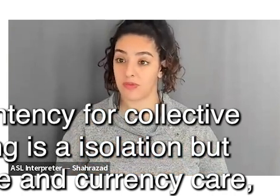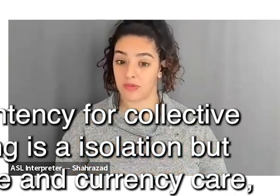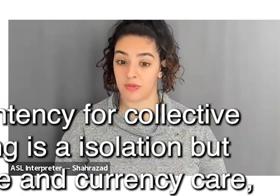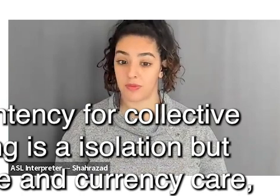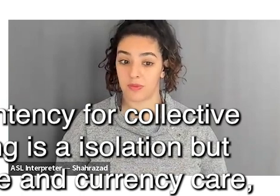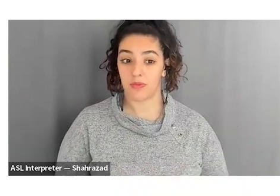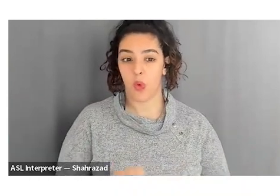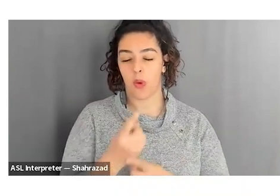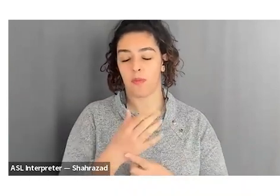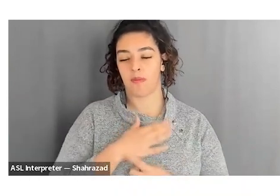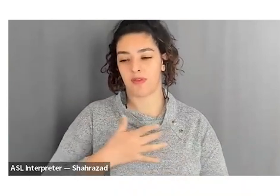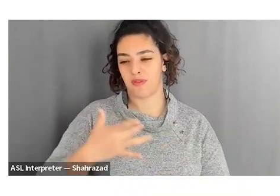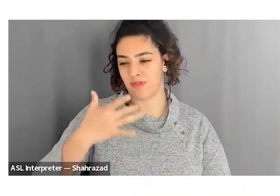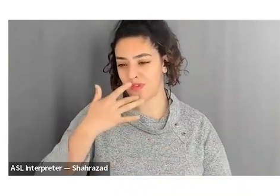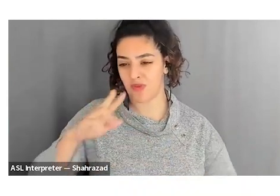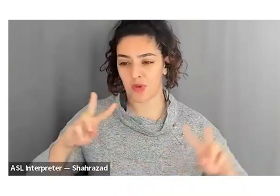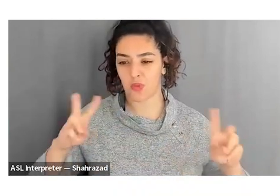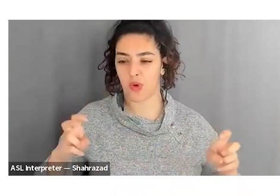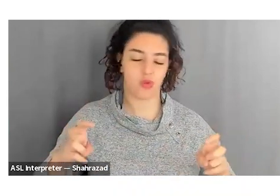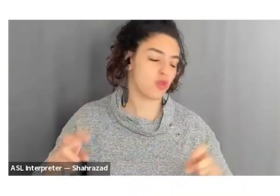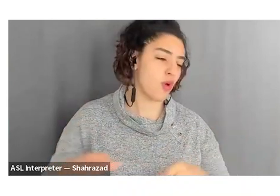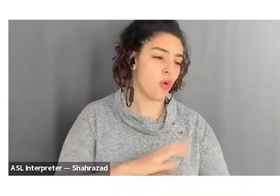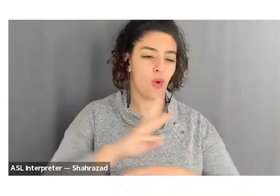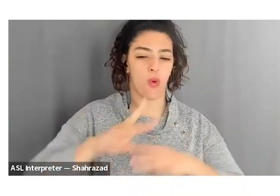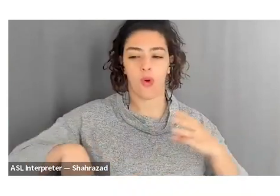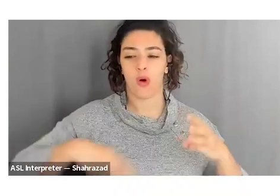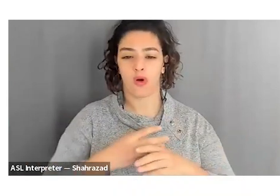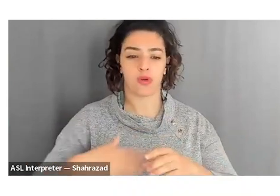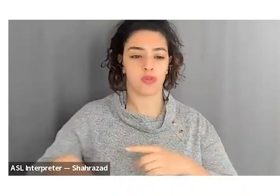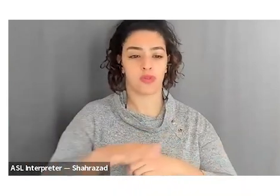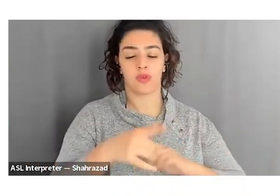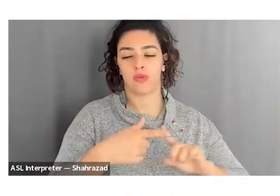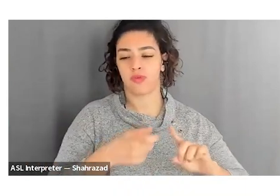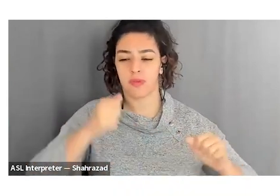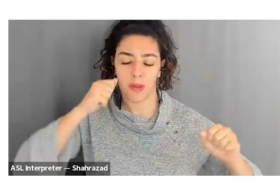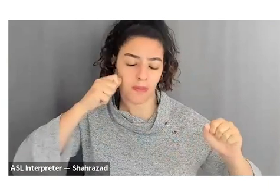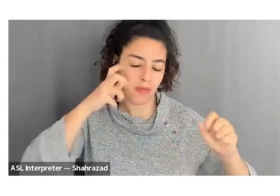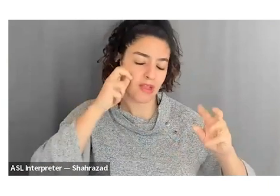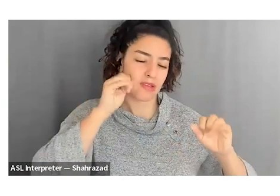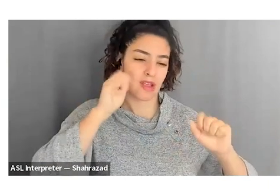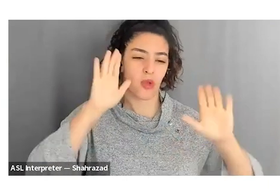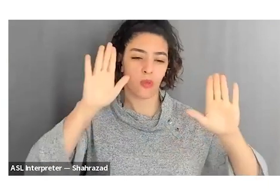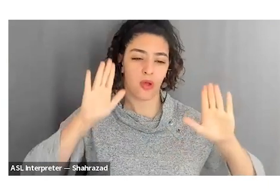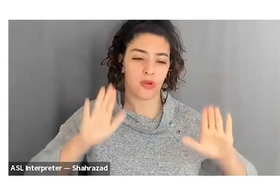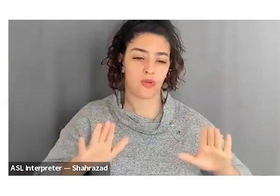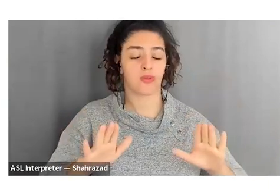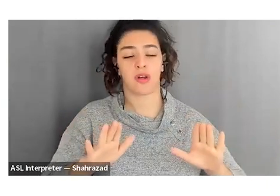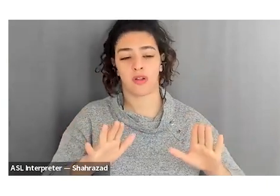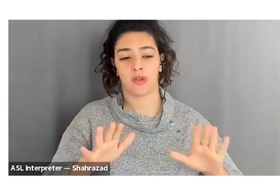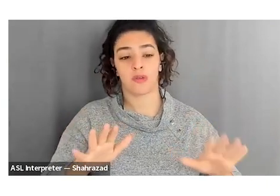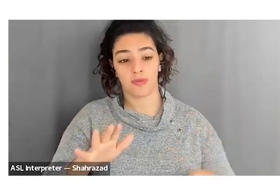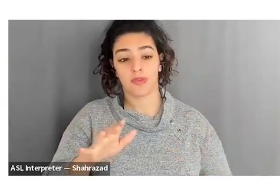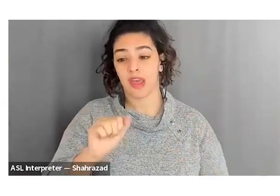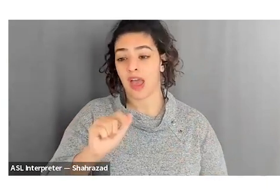favorite quotes in the entire world by the incredible, wonderful, awesome Alice Wong. And the